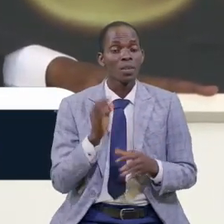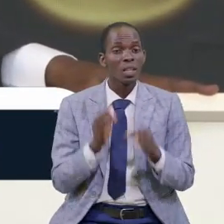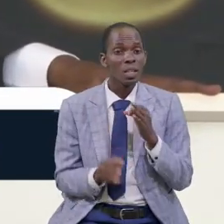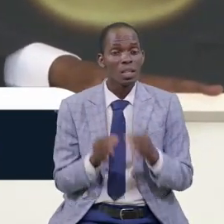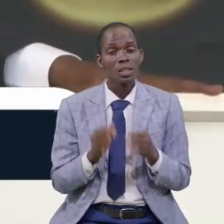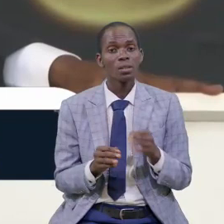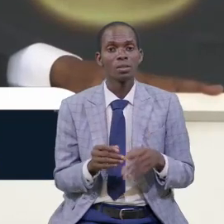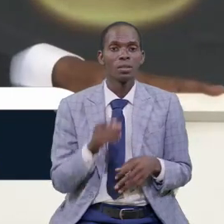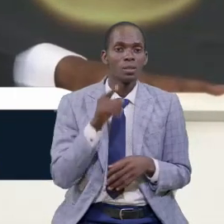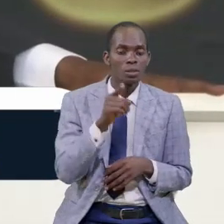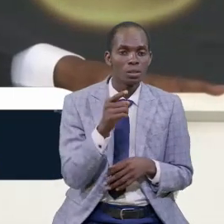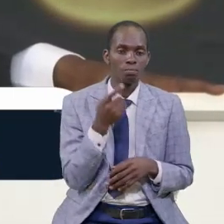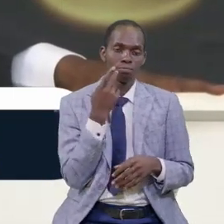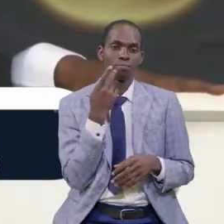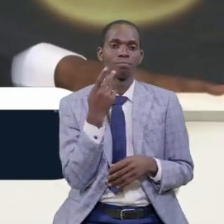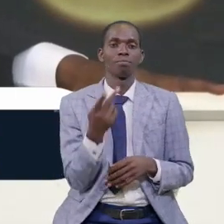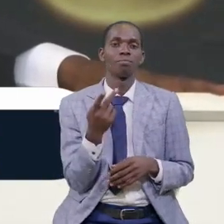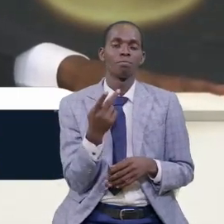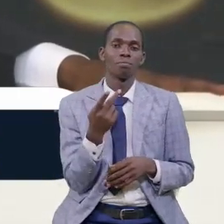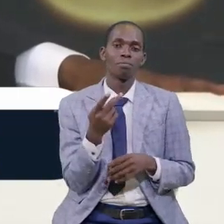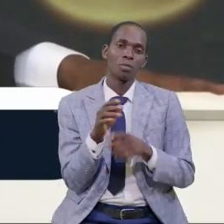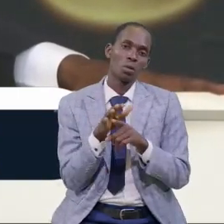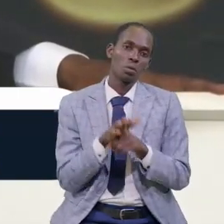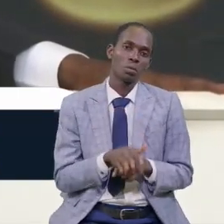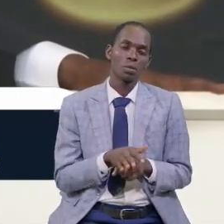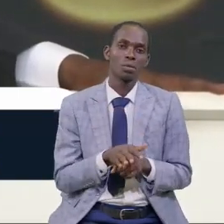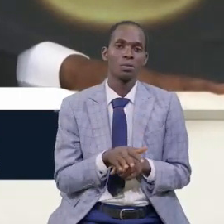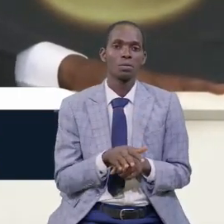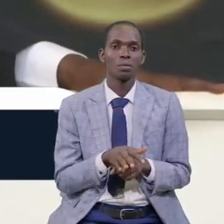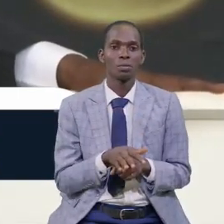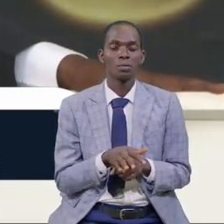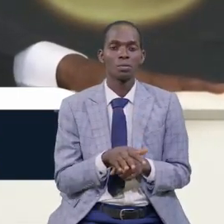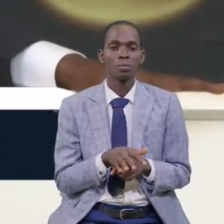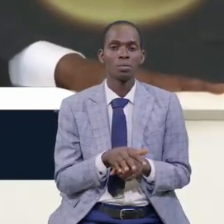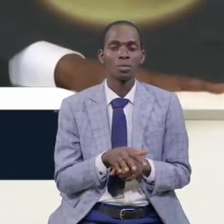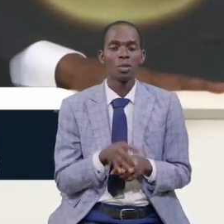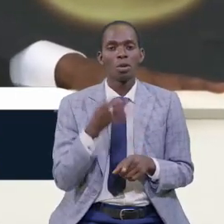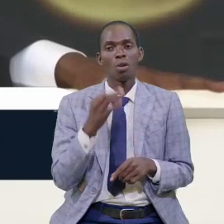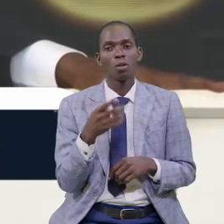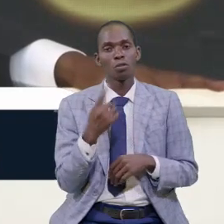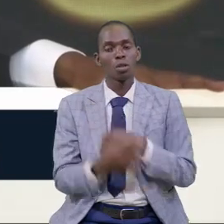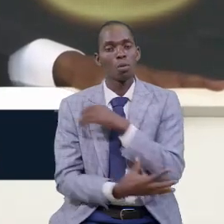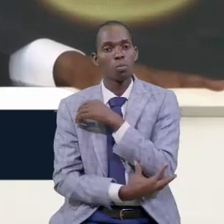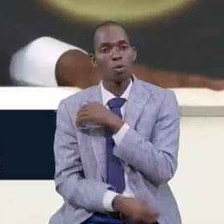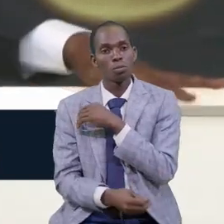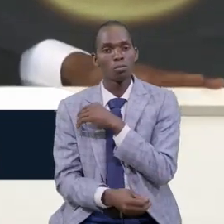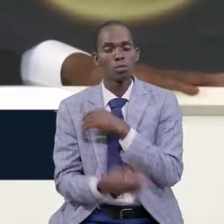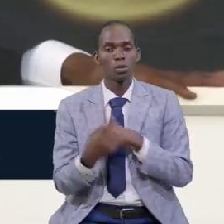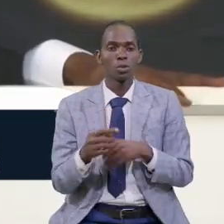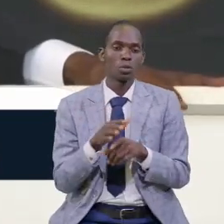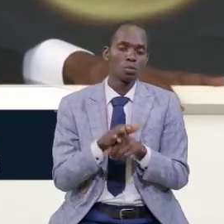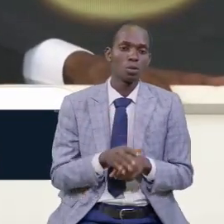seest oppression of the poor, the oppression of the poor,